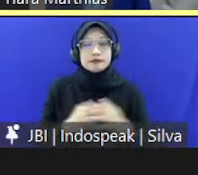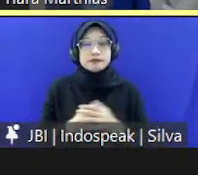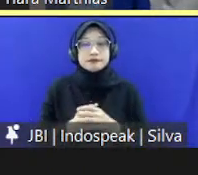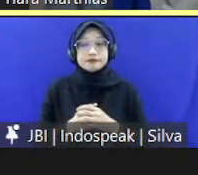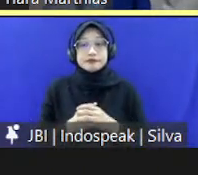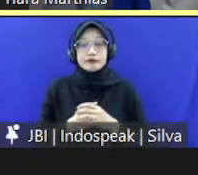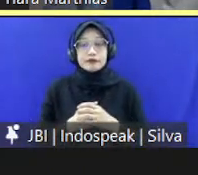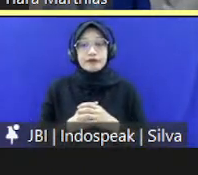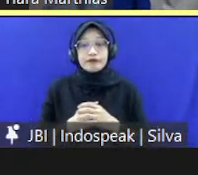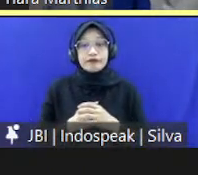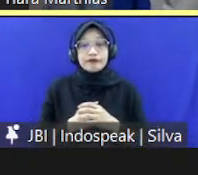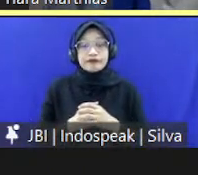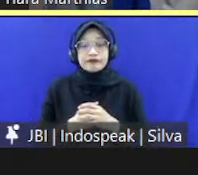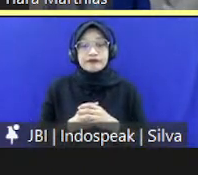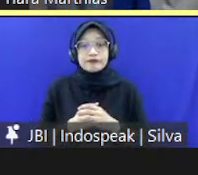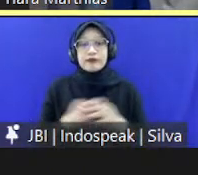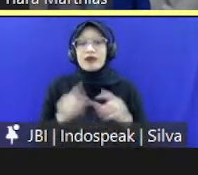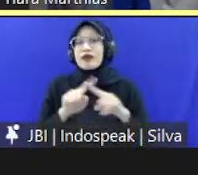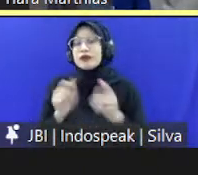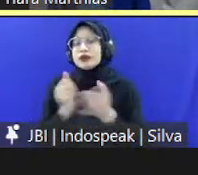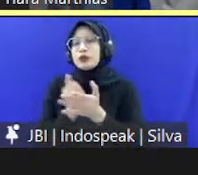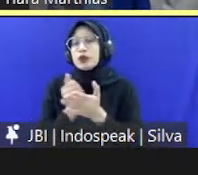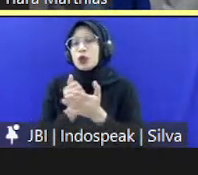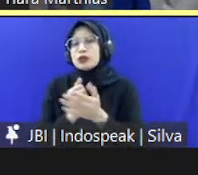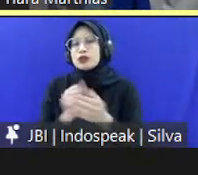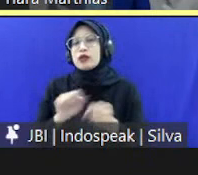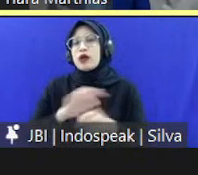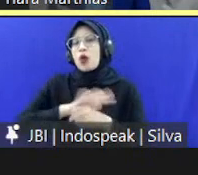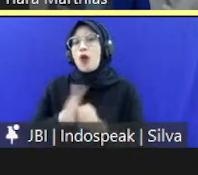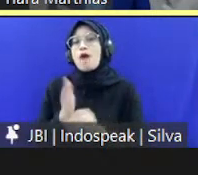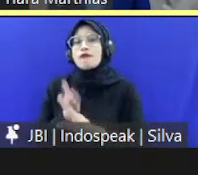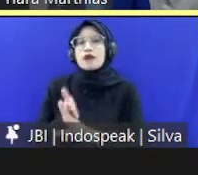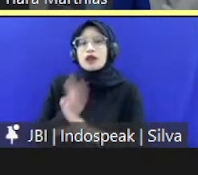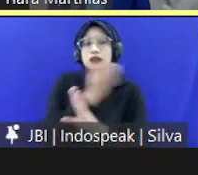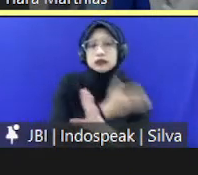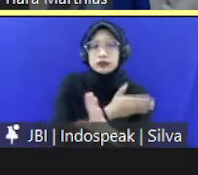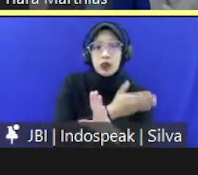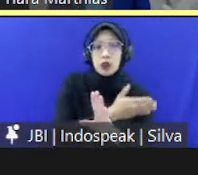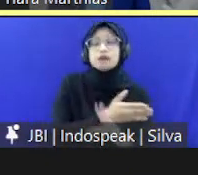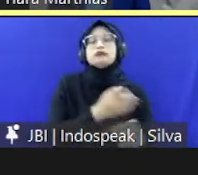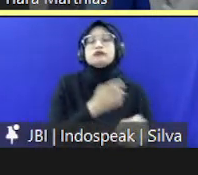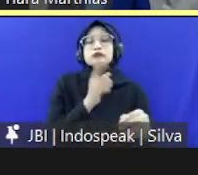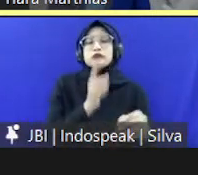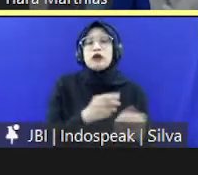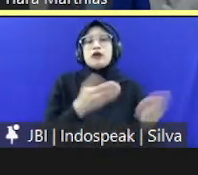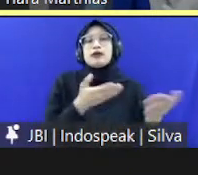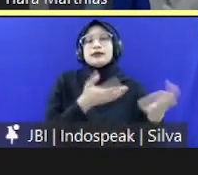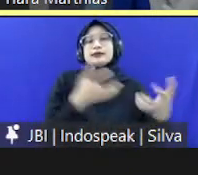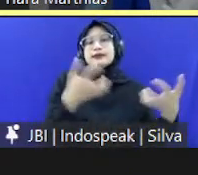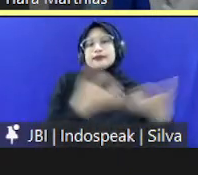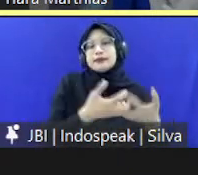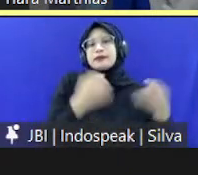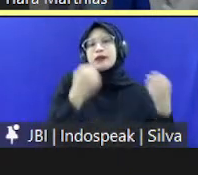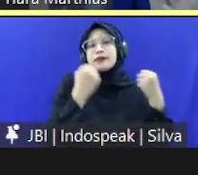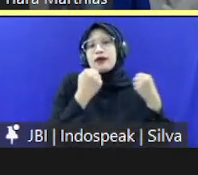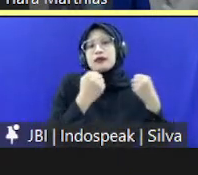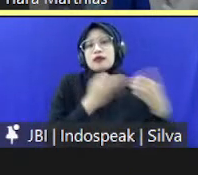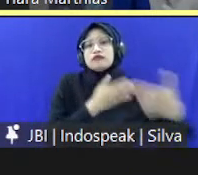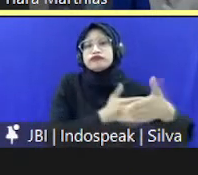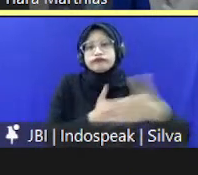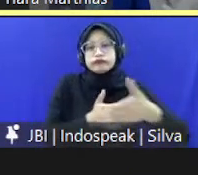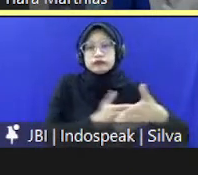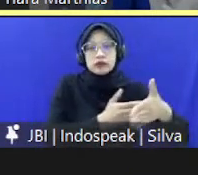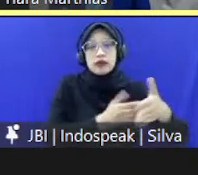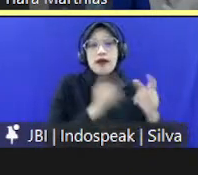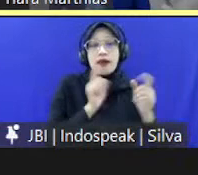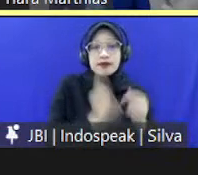But even before COVID, we have to acknowledge existing health systems challenges, human resources and medical health supply inequality